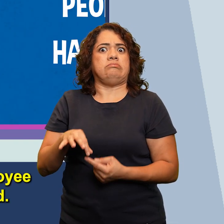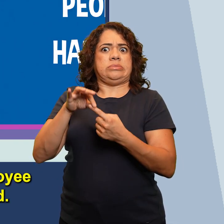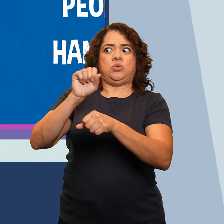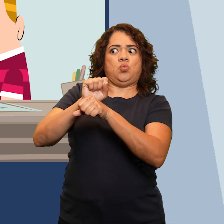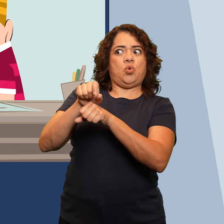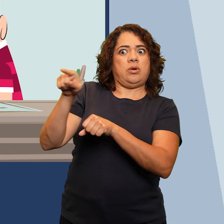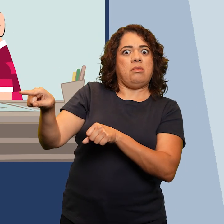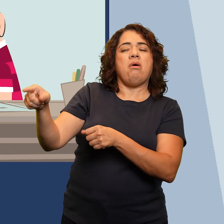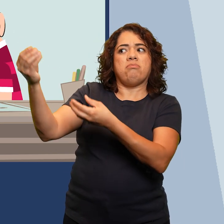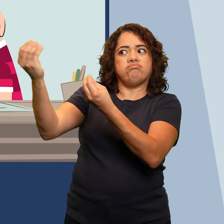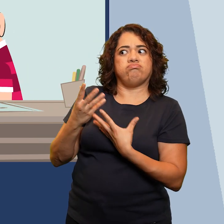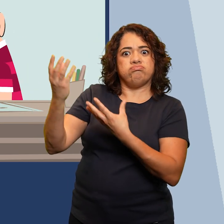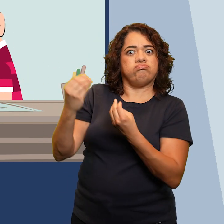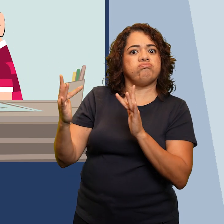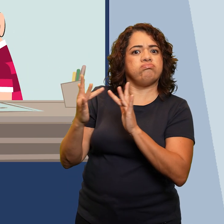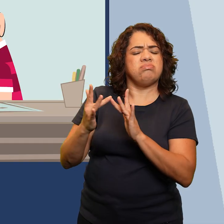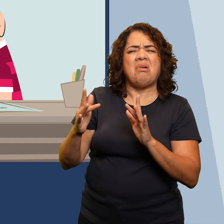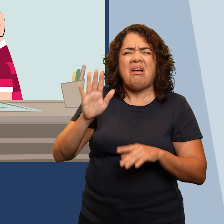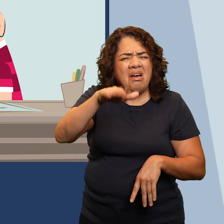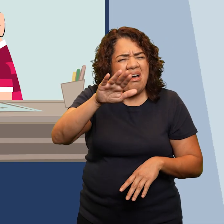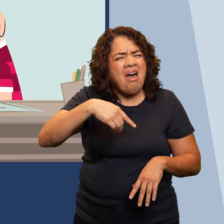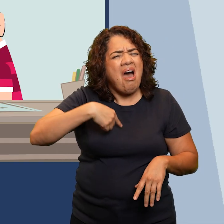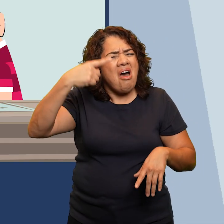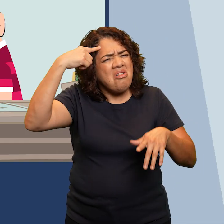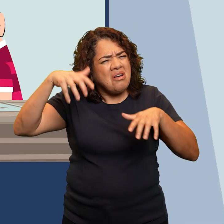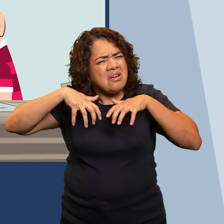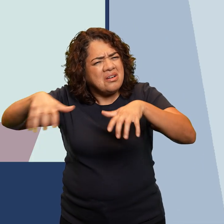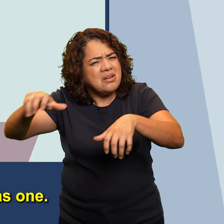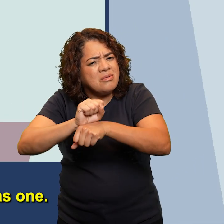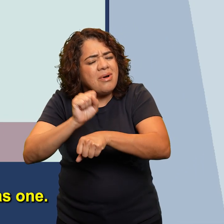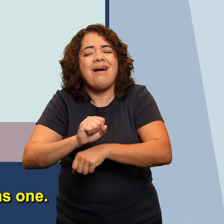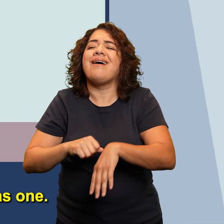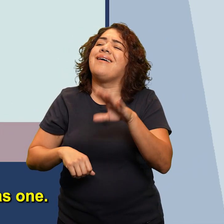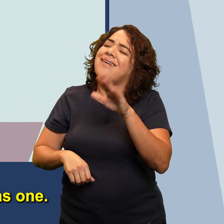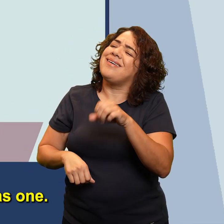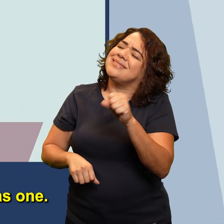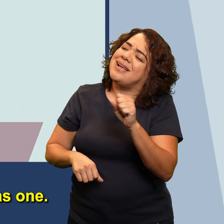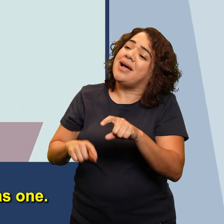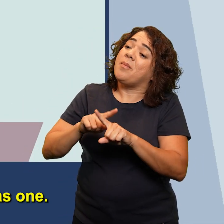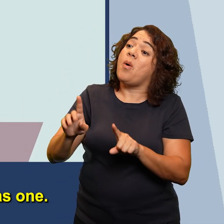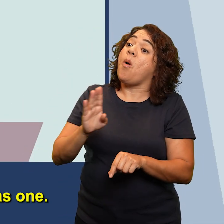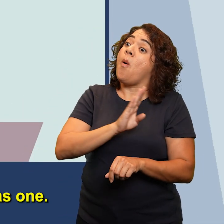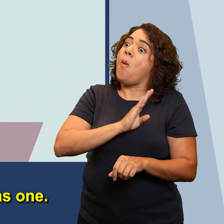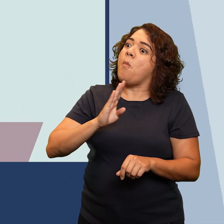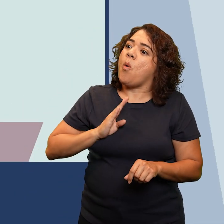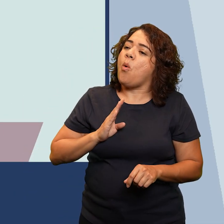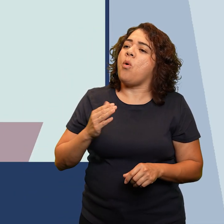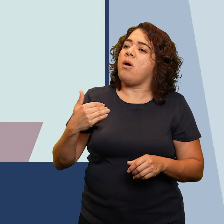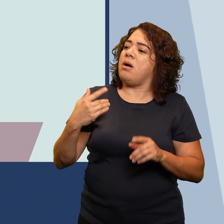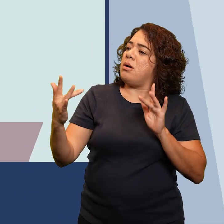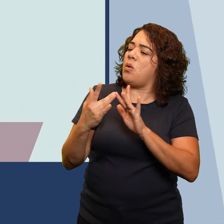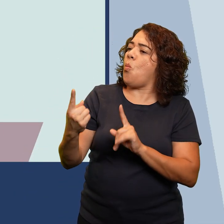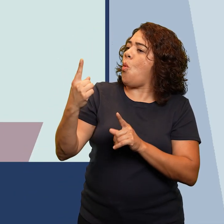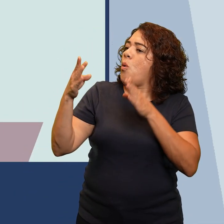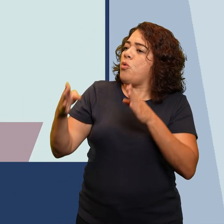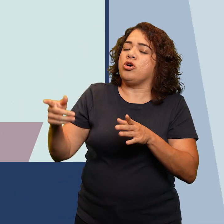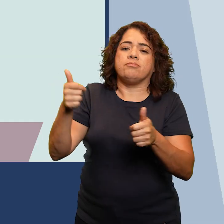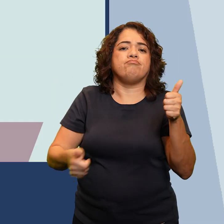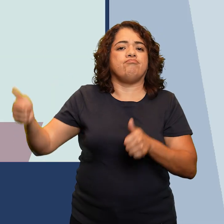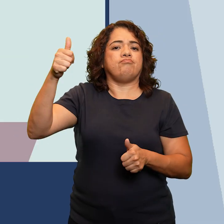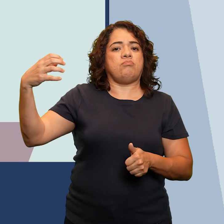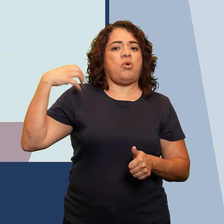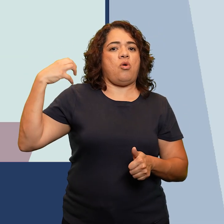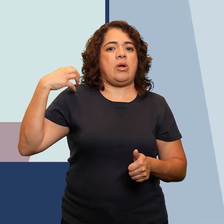to the board. I thought you just said there were hundreds of employees. There are, but the board only has one, the executive